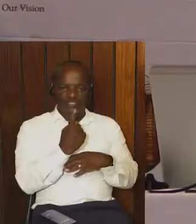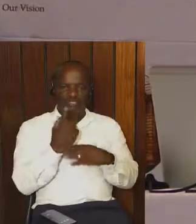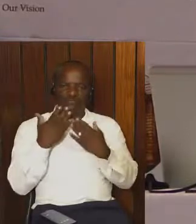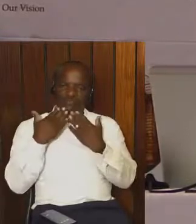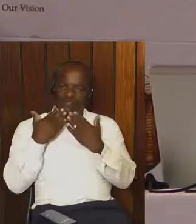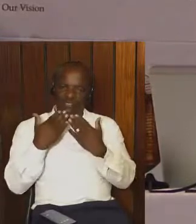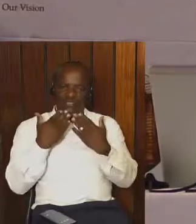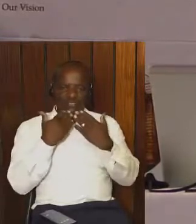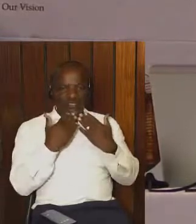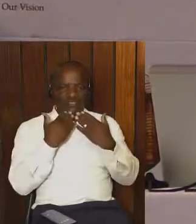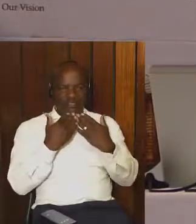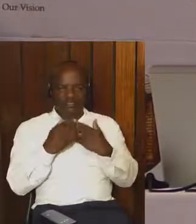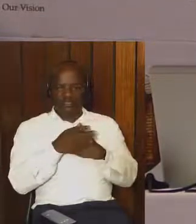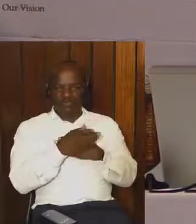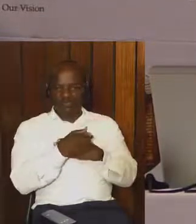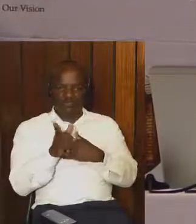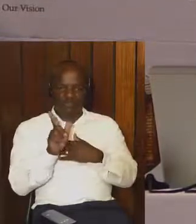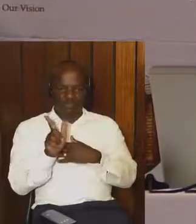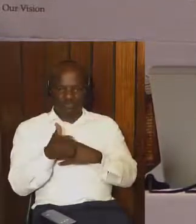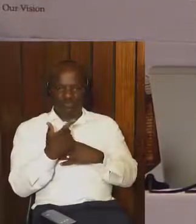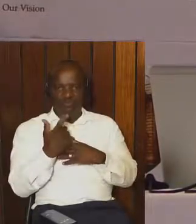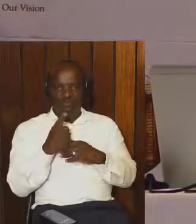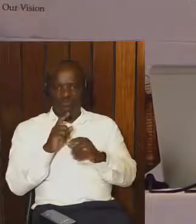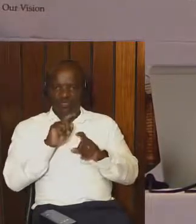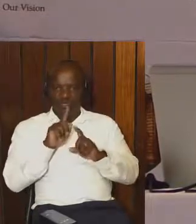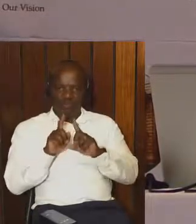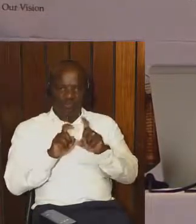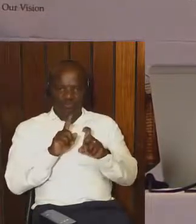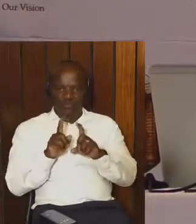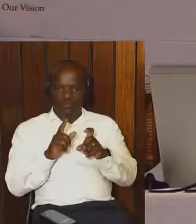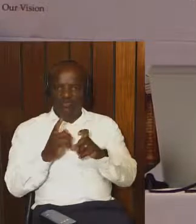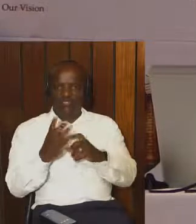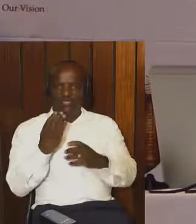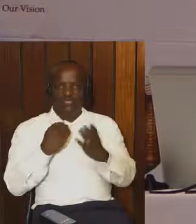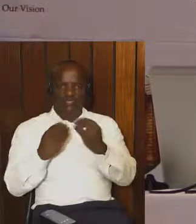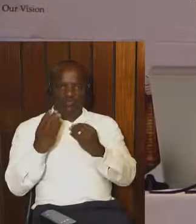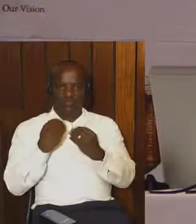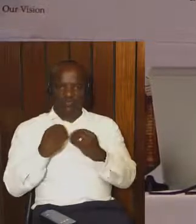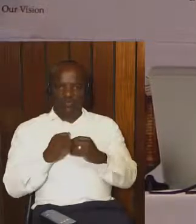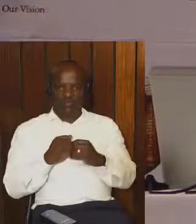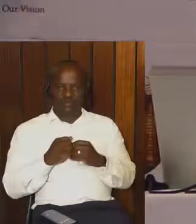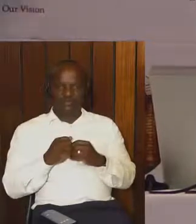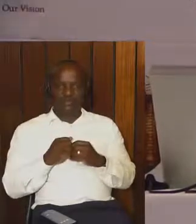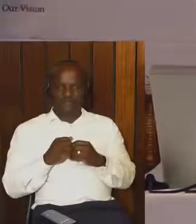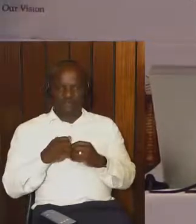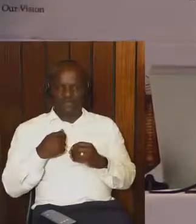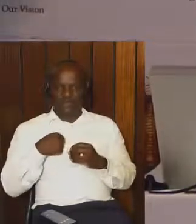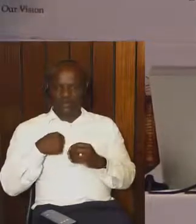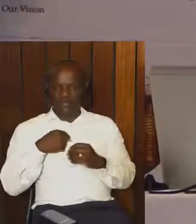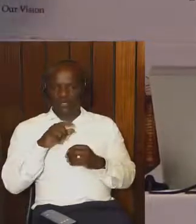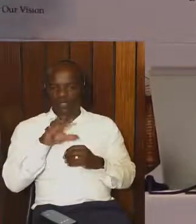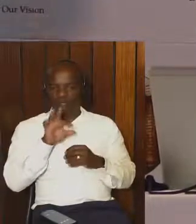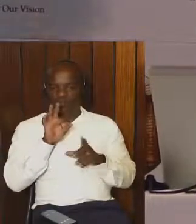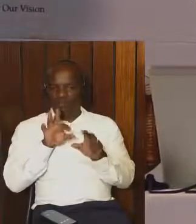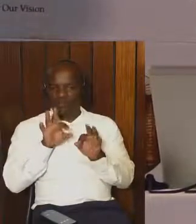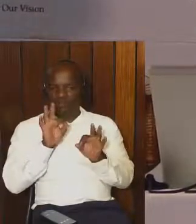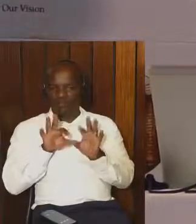the questions that you've asked. And I've noticed the